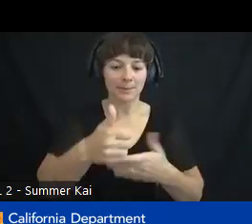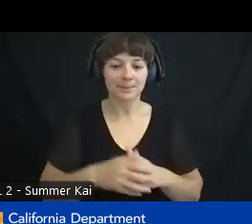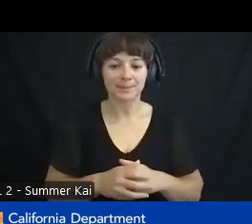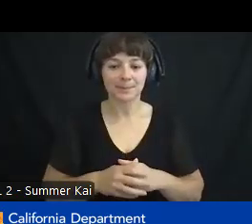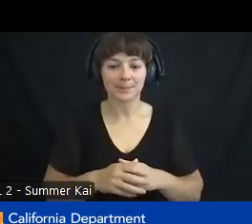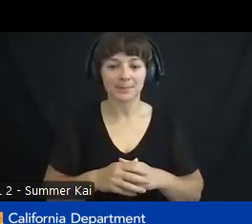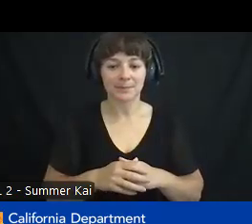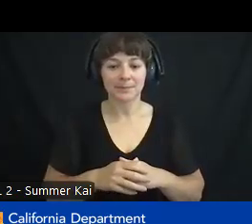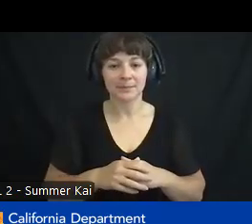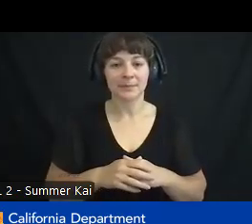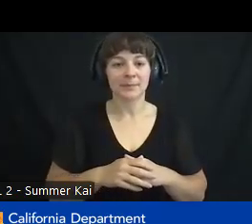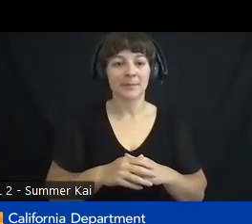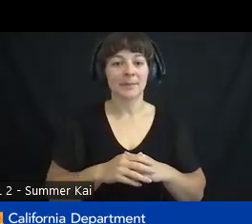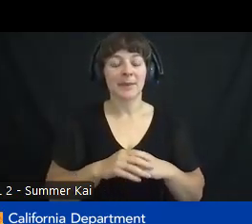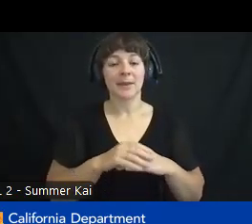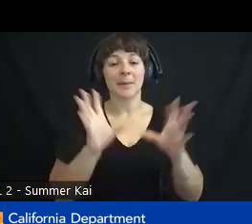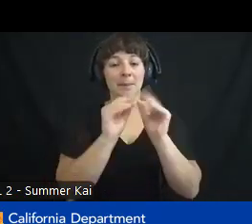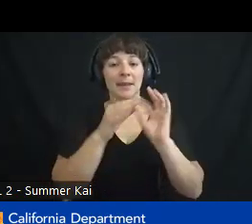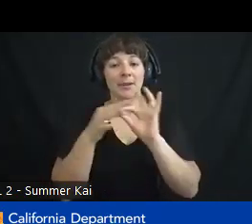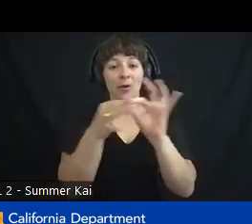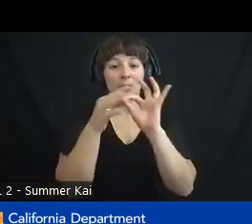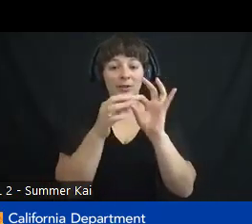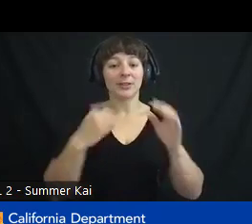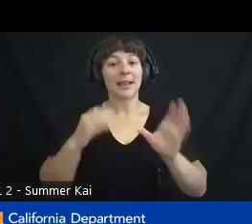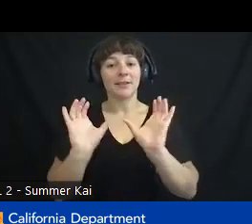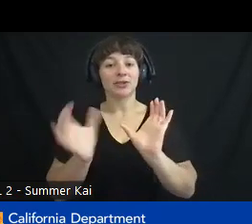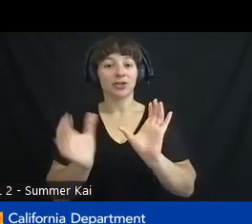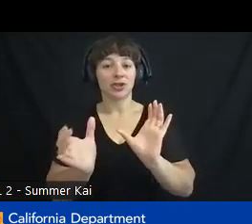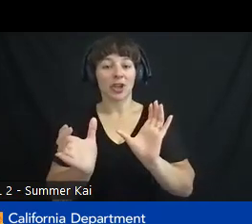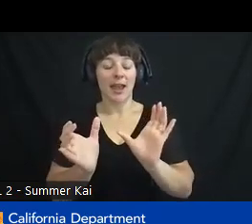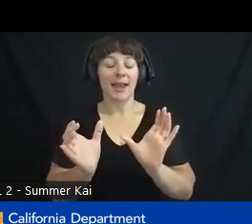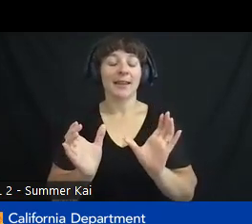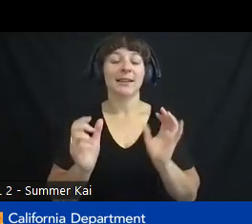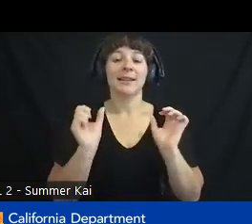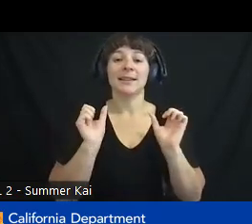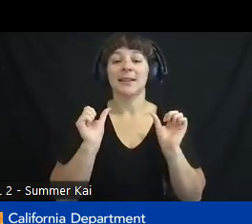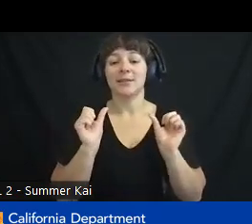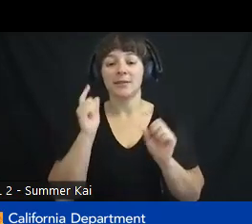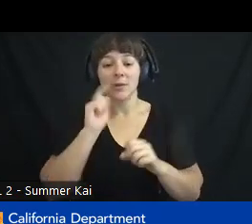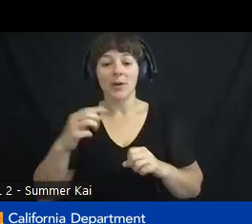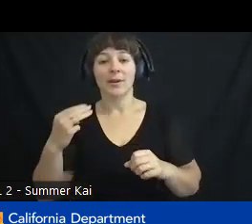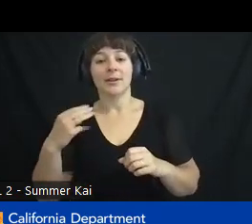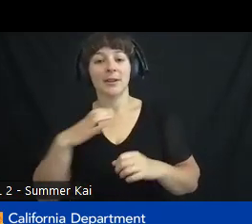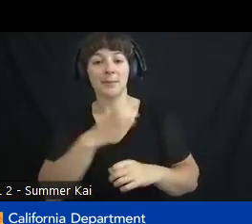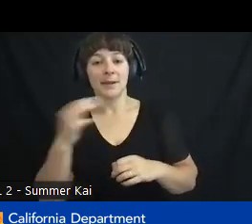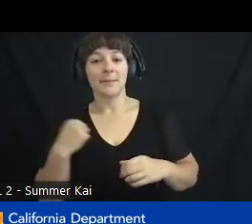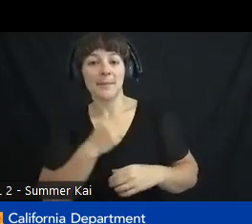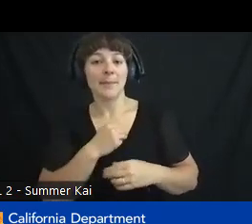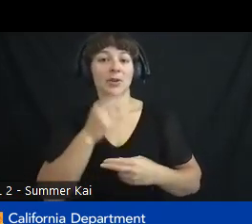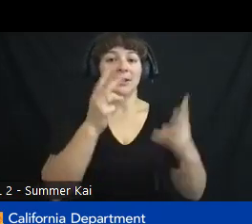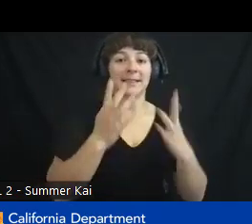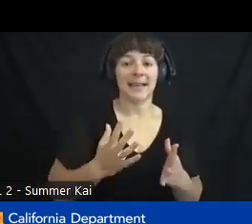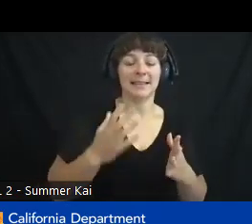Virtual meeting operations. The chat function is enabled for committee members, our guests, and CDA staff